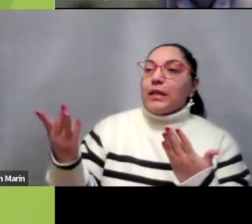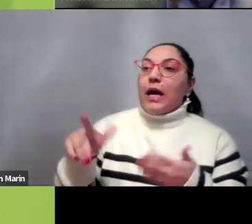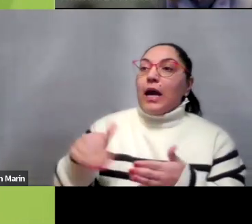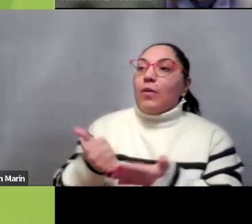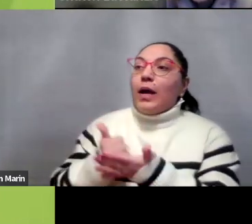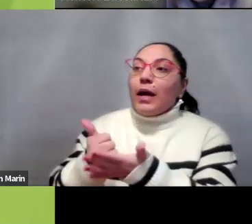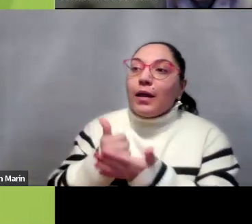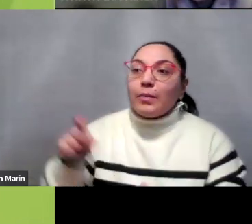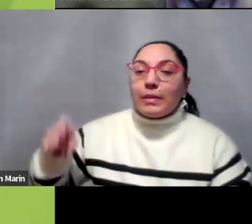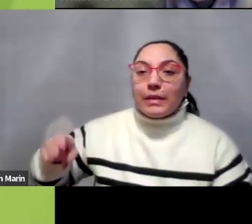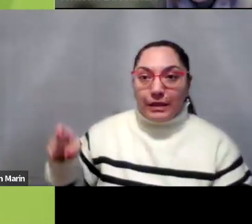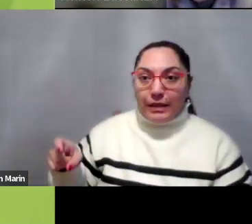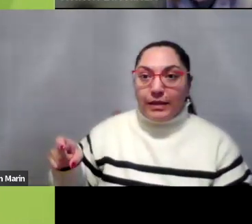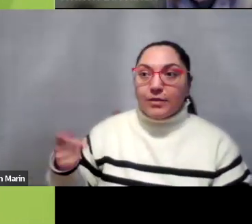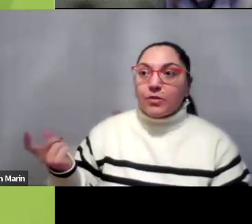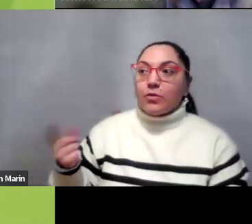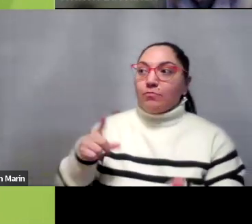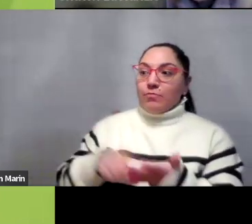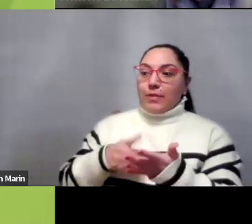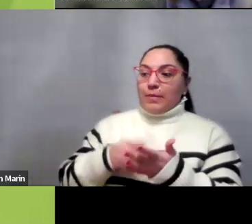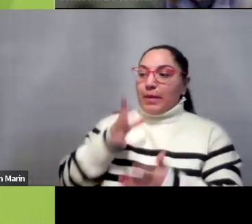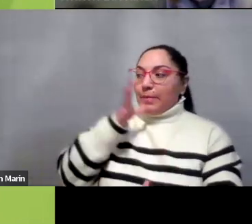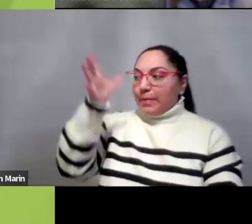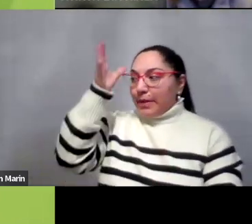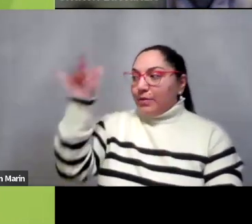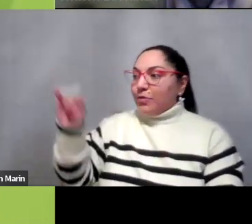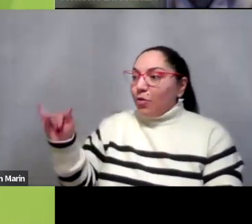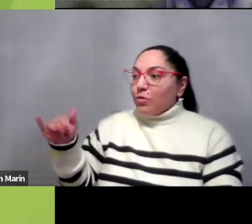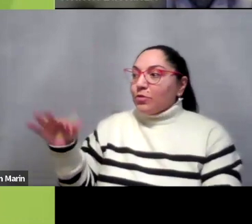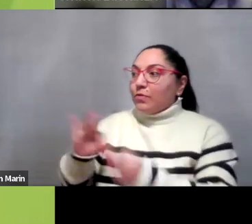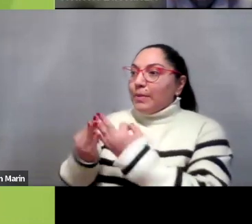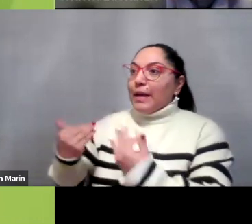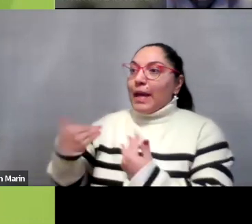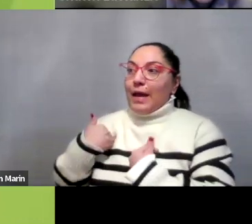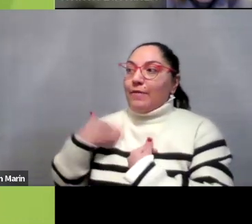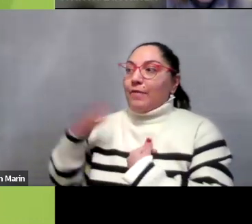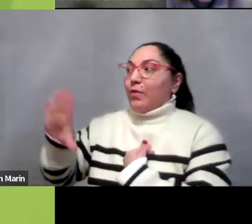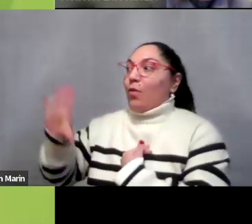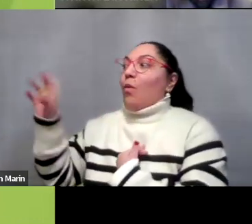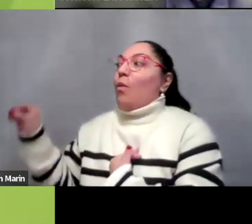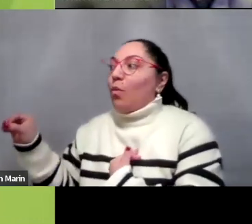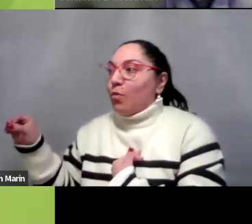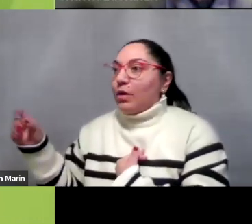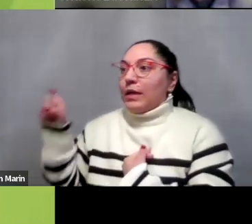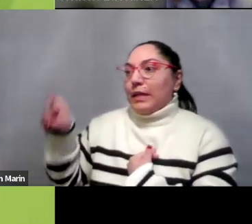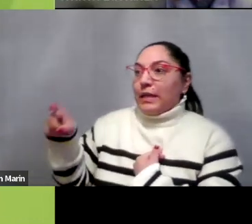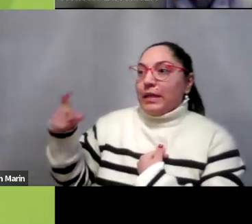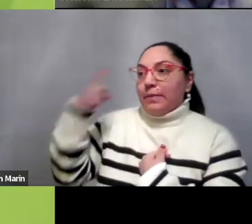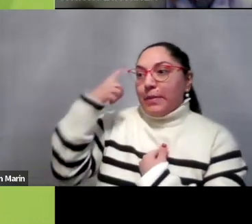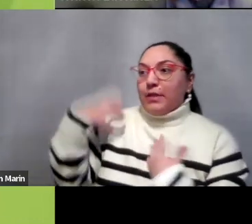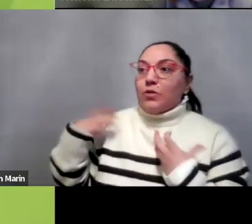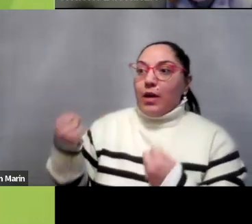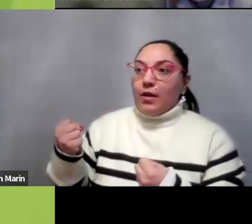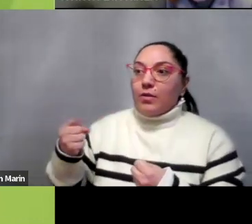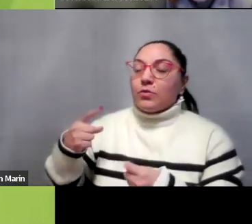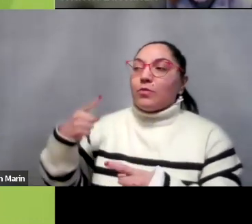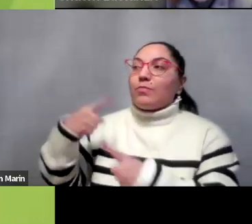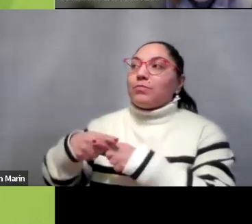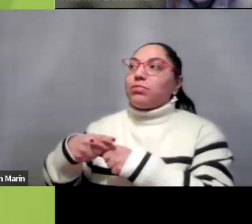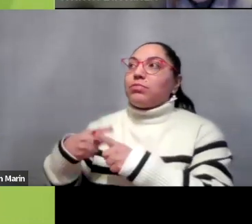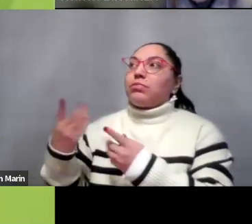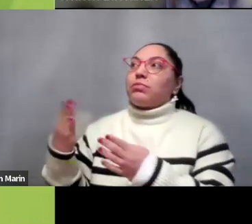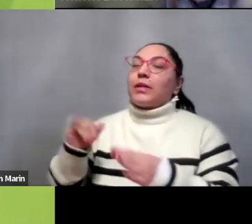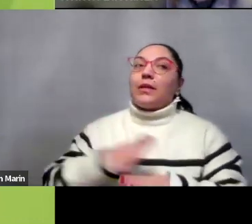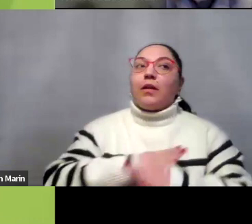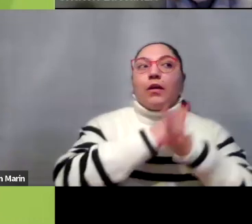parent and caregivers have their own mental health or substance use needs, and that sometimes inhibits them getting services for their children and